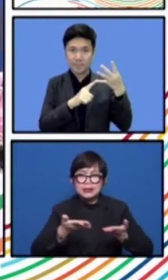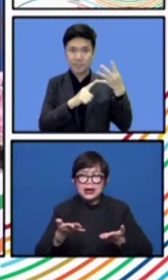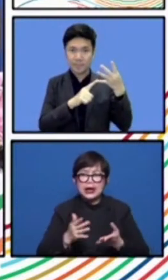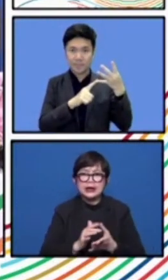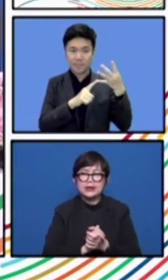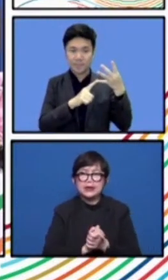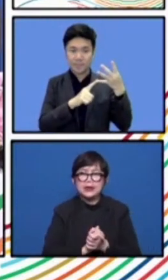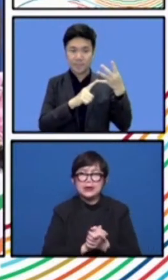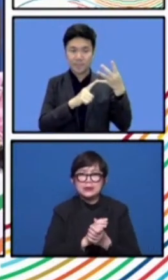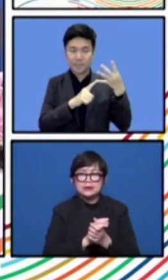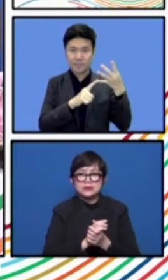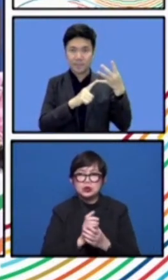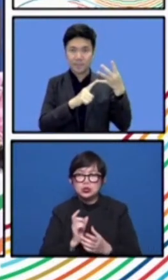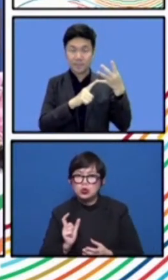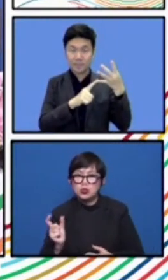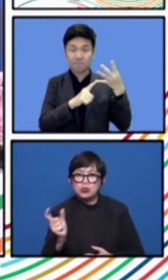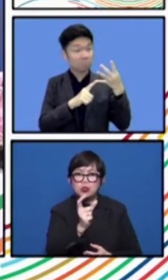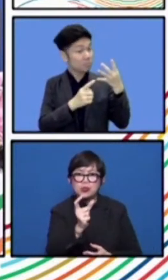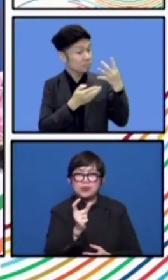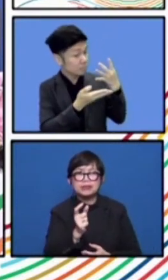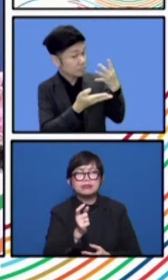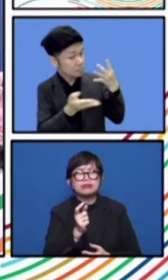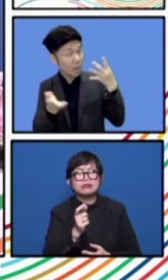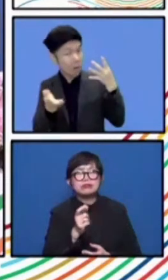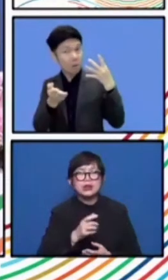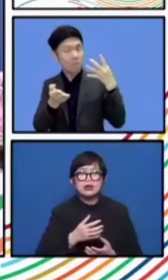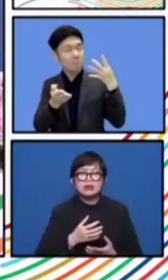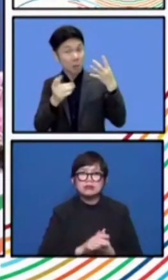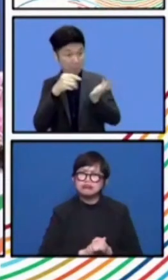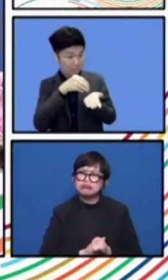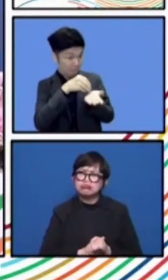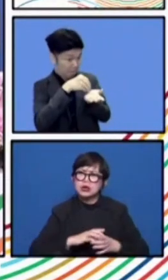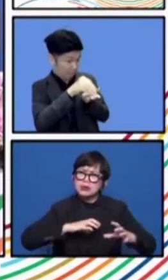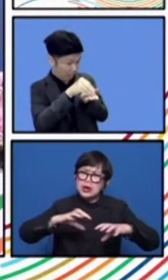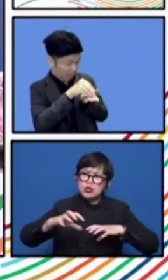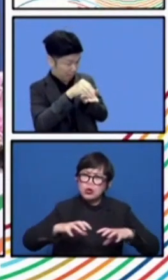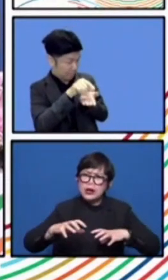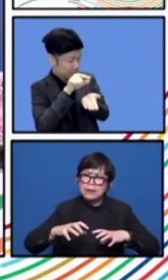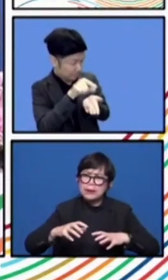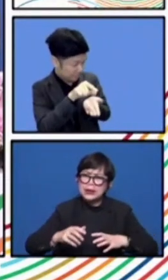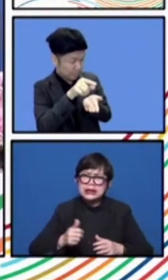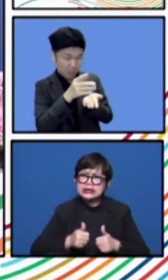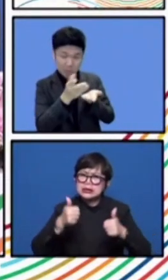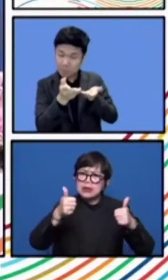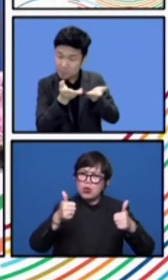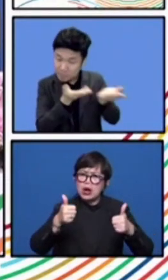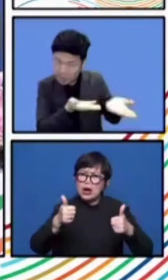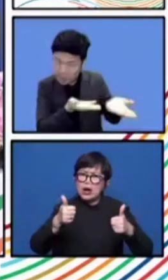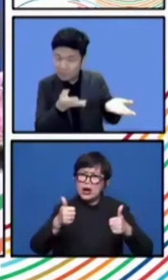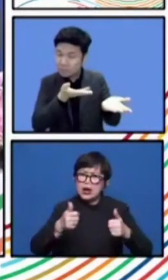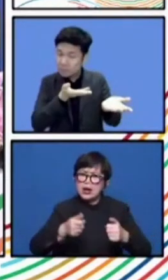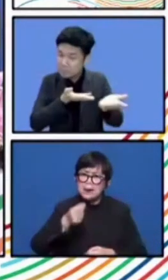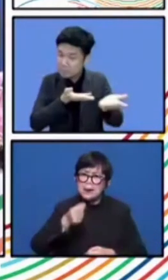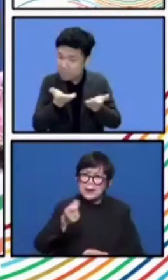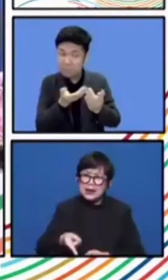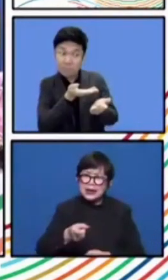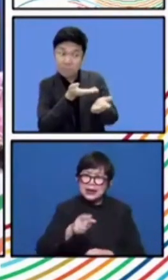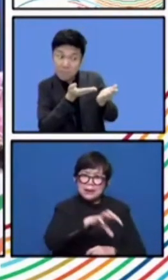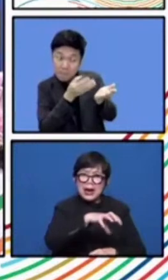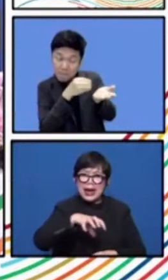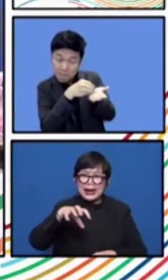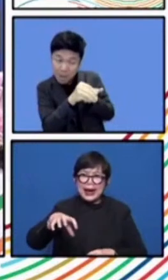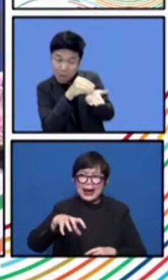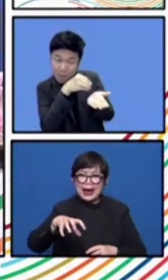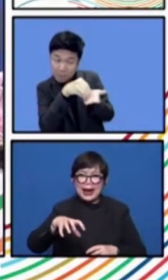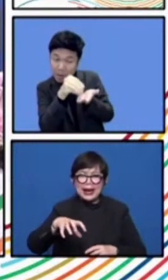in favor of buying goods and services from organizations which promote